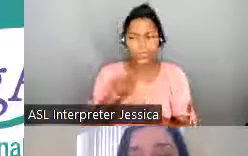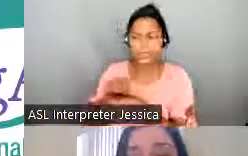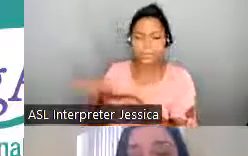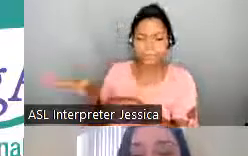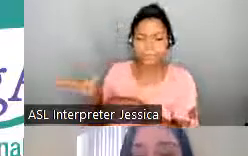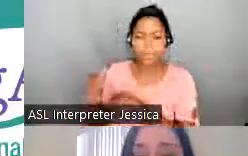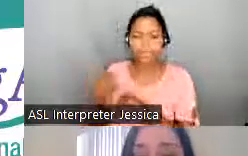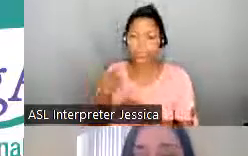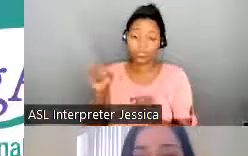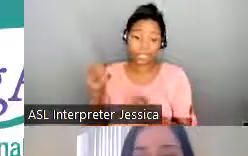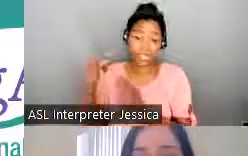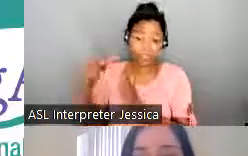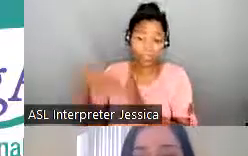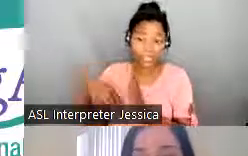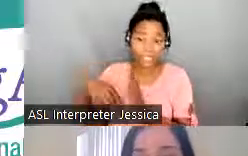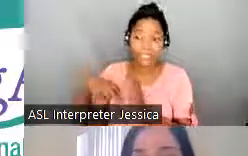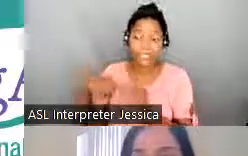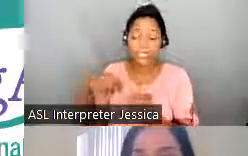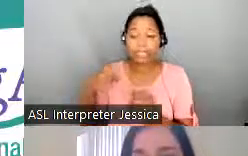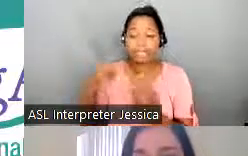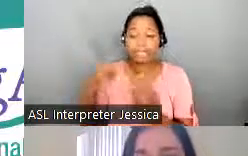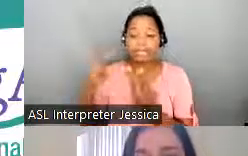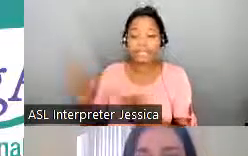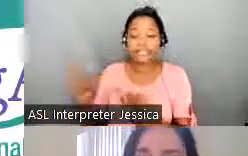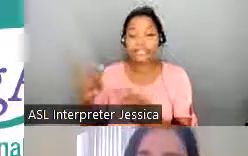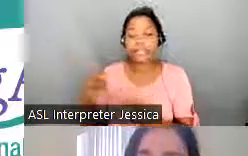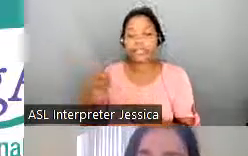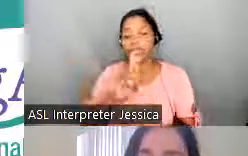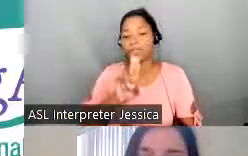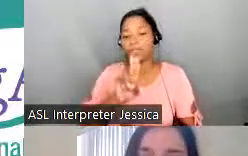through the program summaries, you can visit the URL